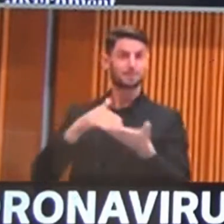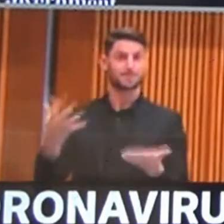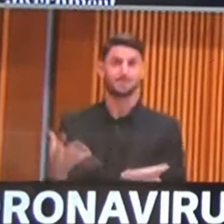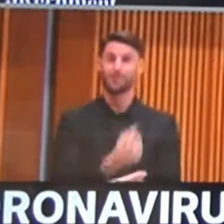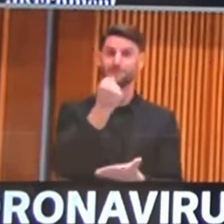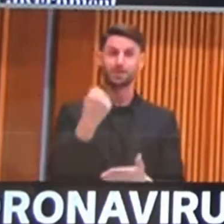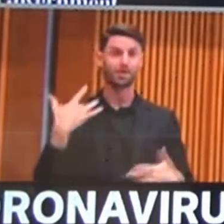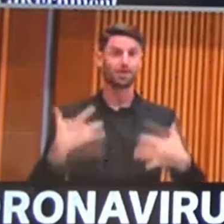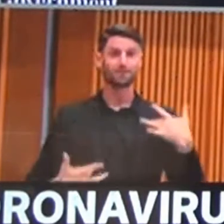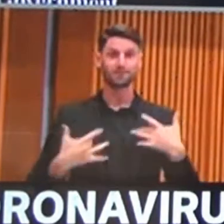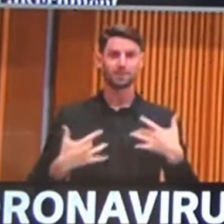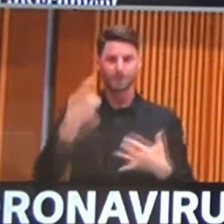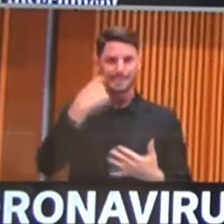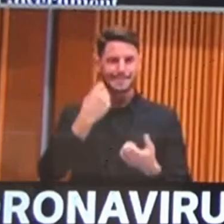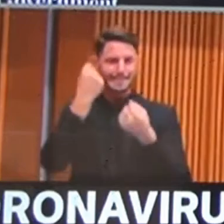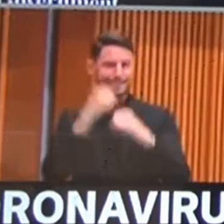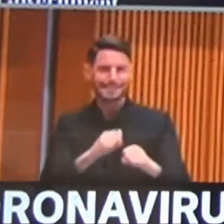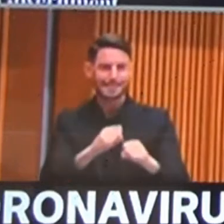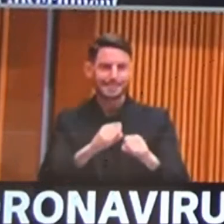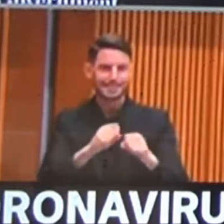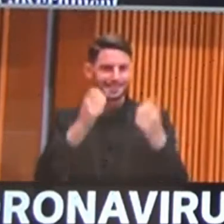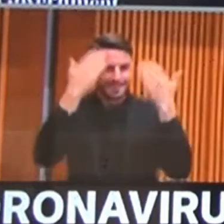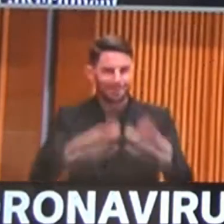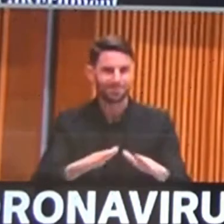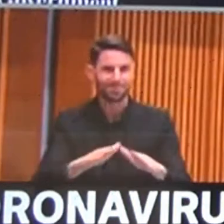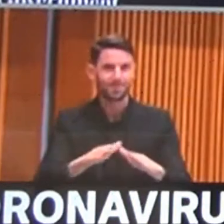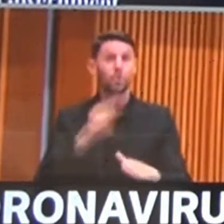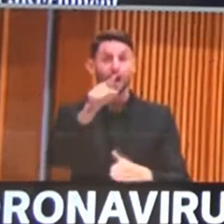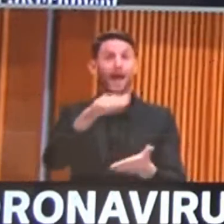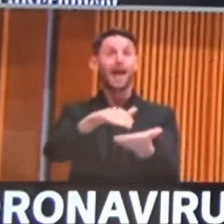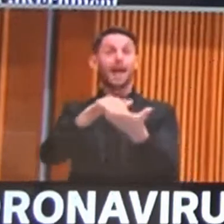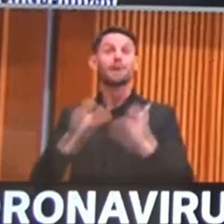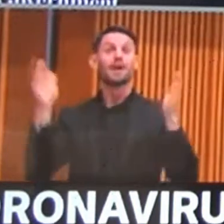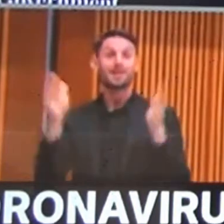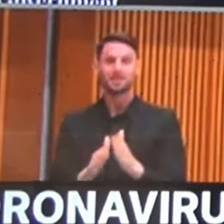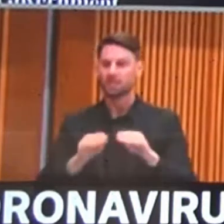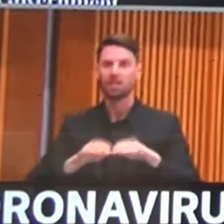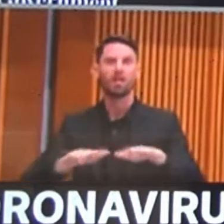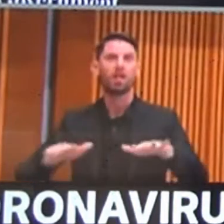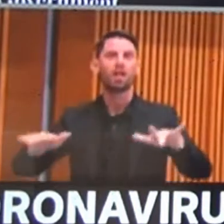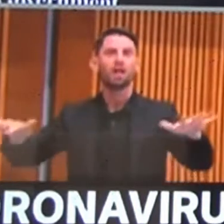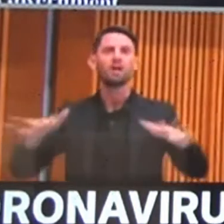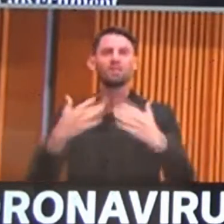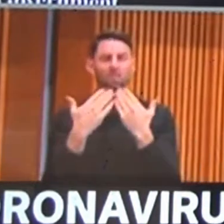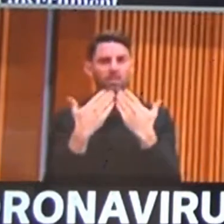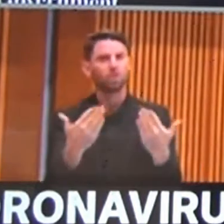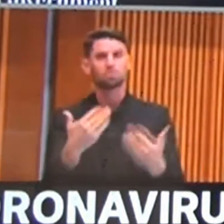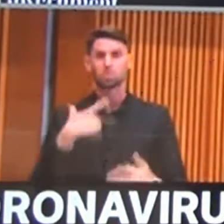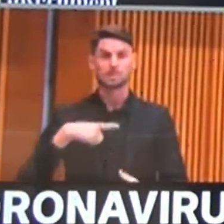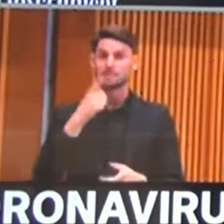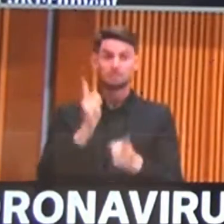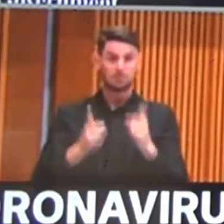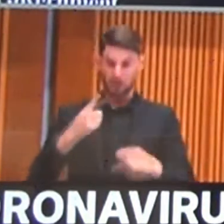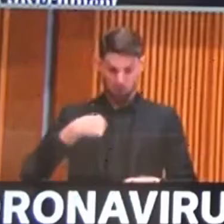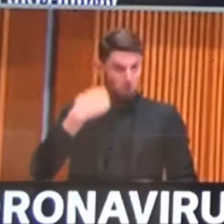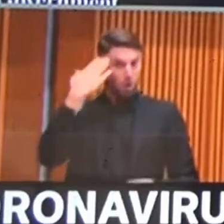save lives by not transmitting coronavirus. Any one of us could inadvertently lead to a